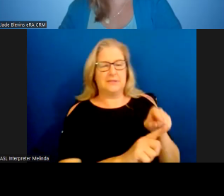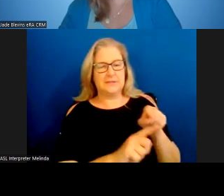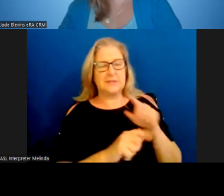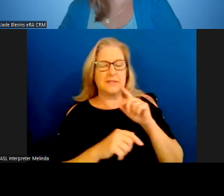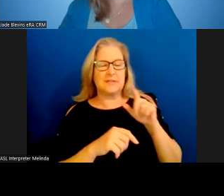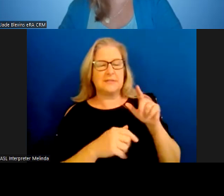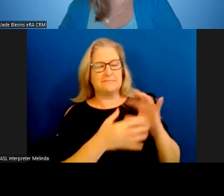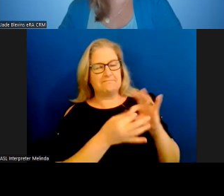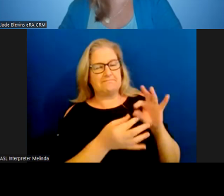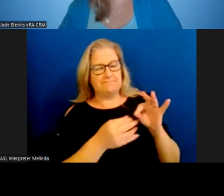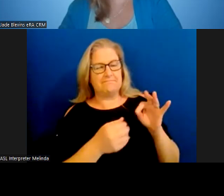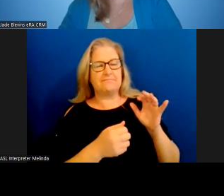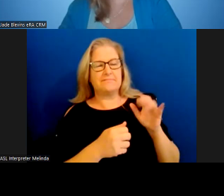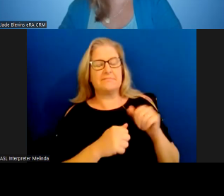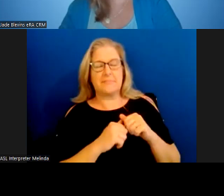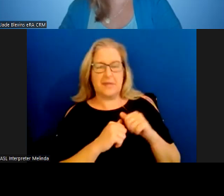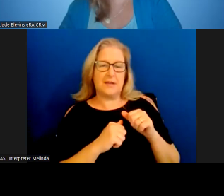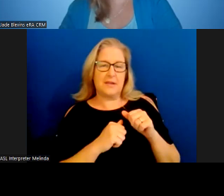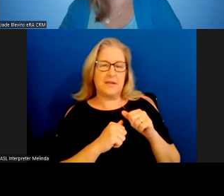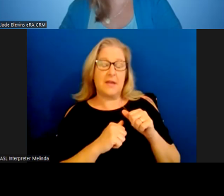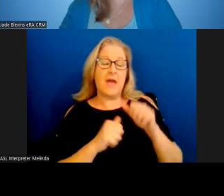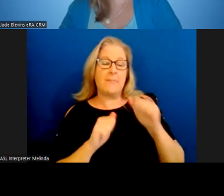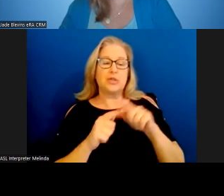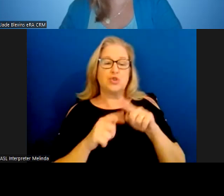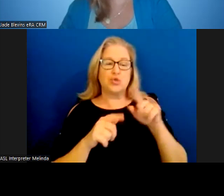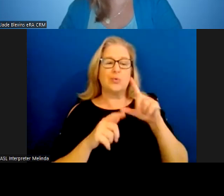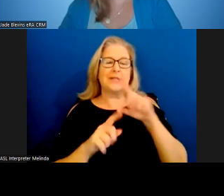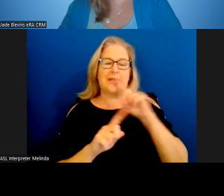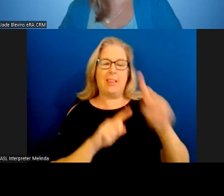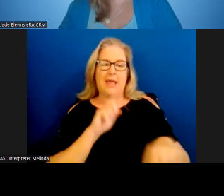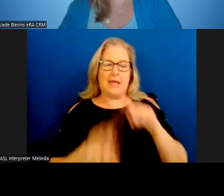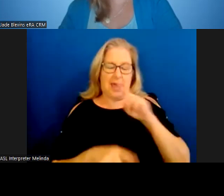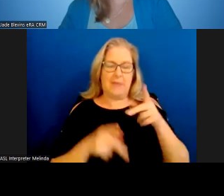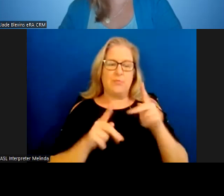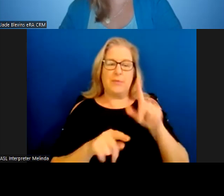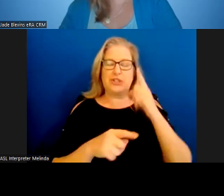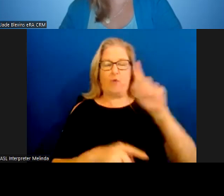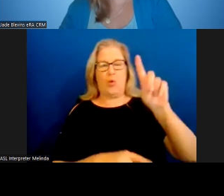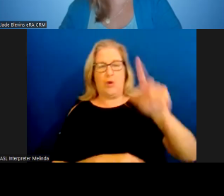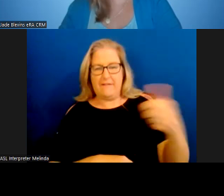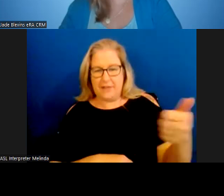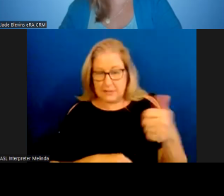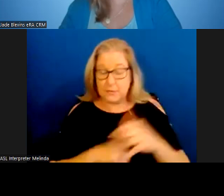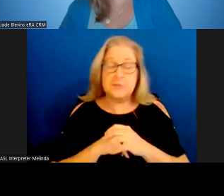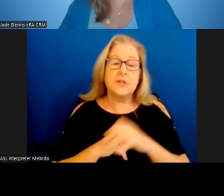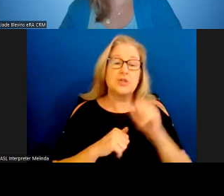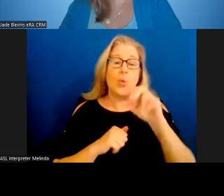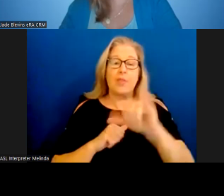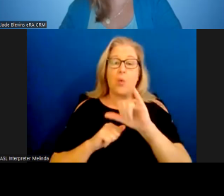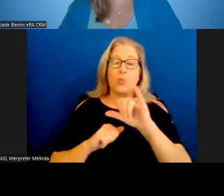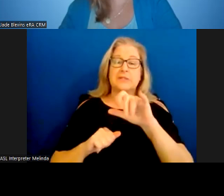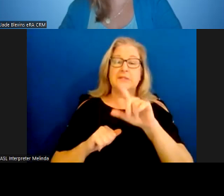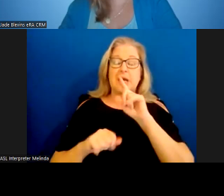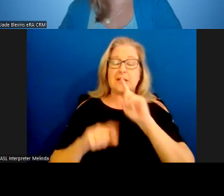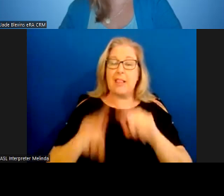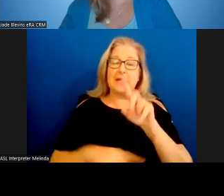ability to delegate permissions to do specific actions on behalf of an individual. These delegations